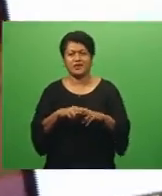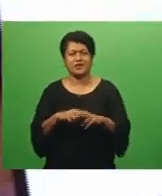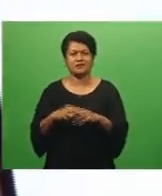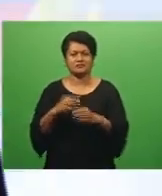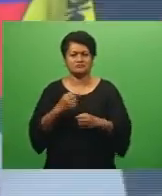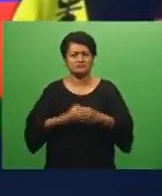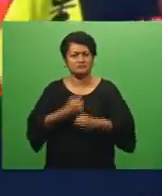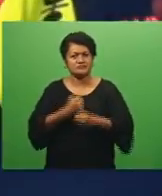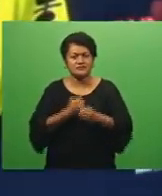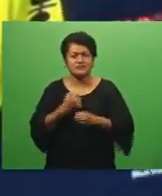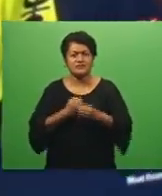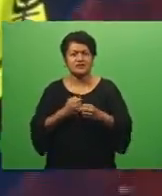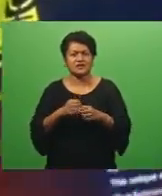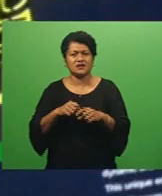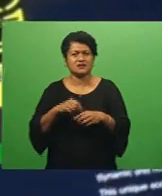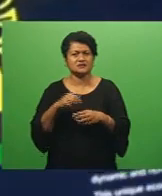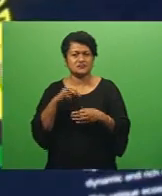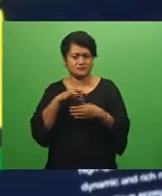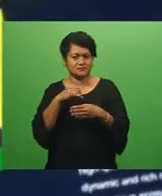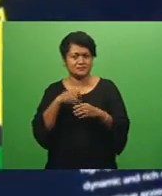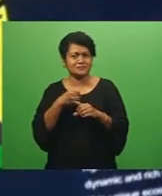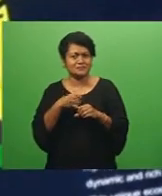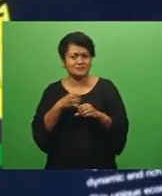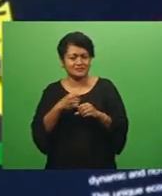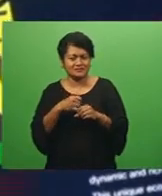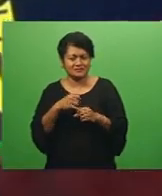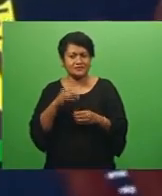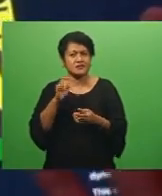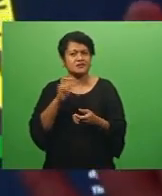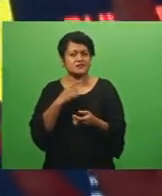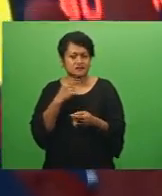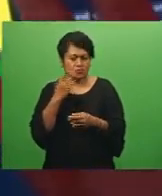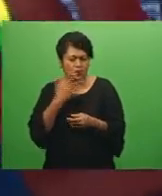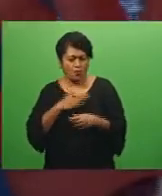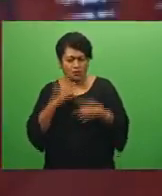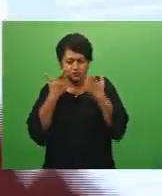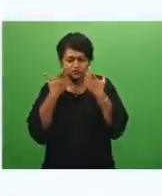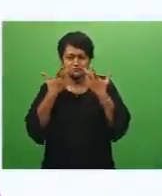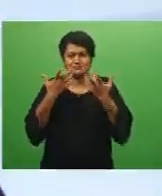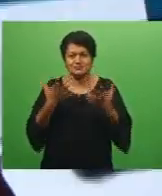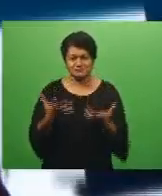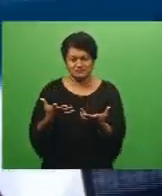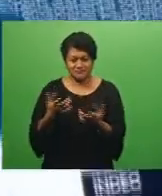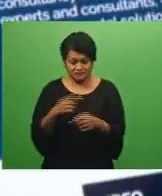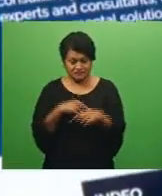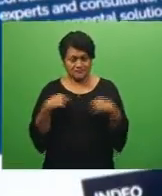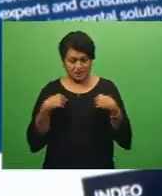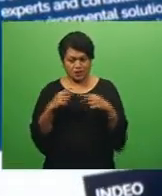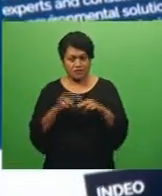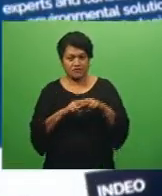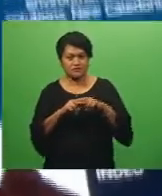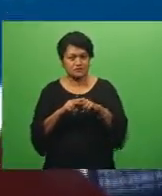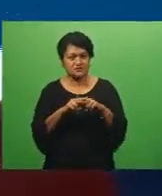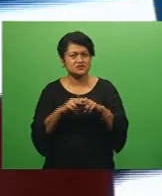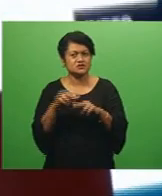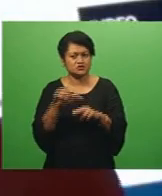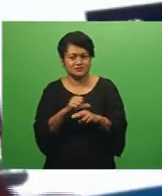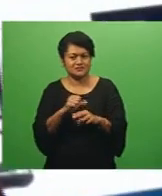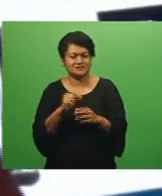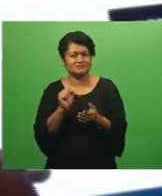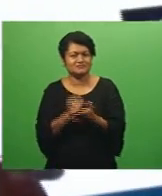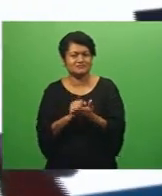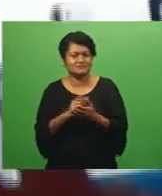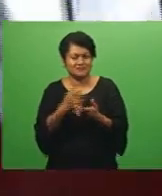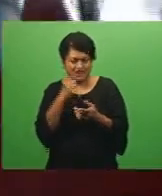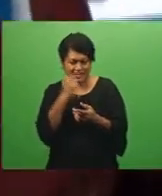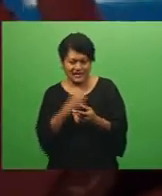and the pharmaceutical sector to showcase Fiji as a potential investment destination. Last Monday we gathered a cross-section